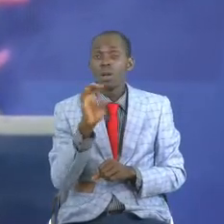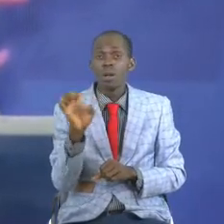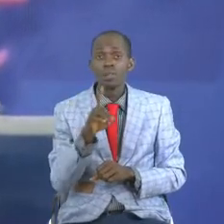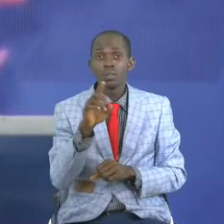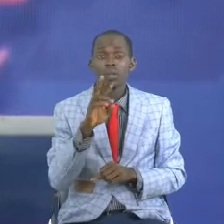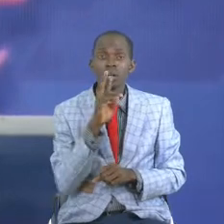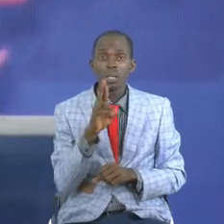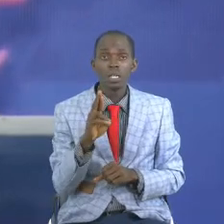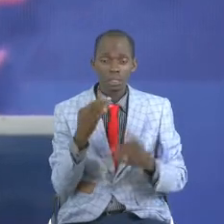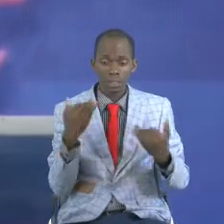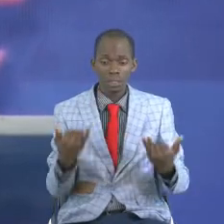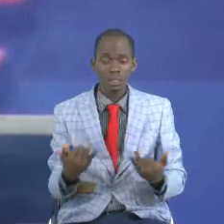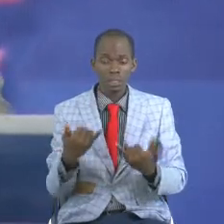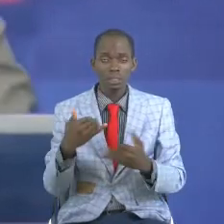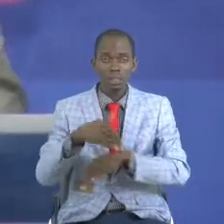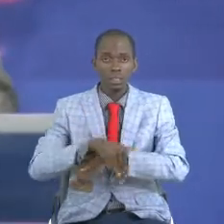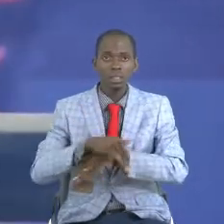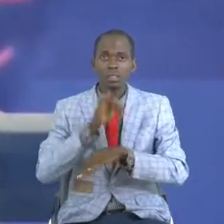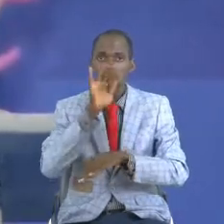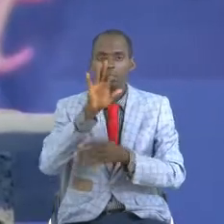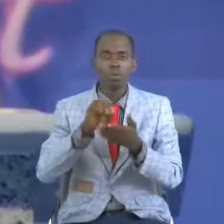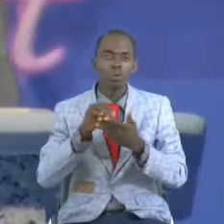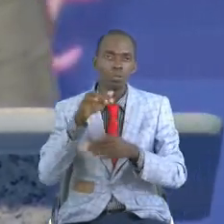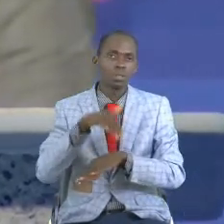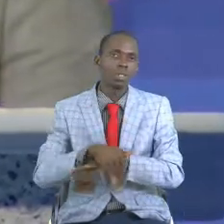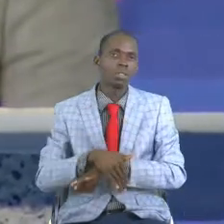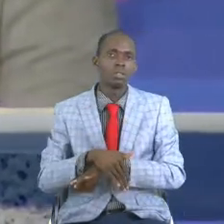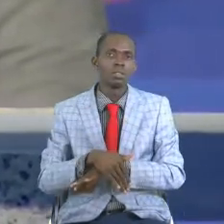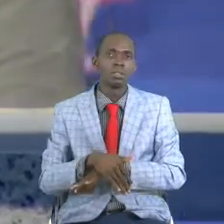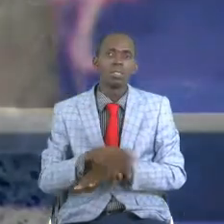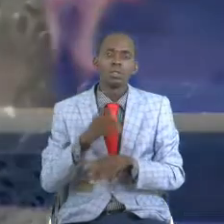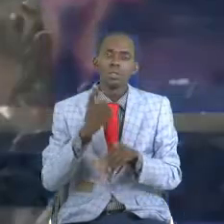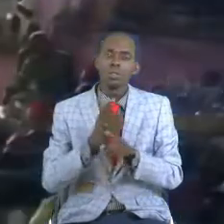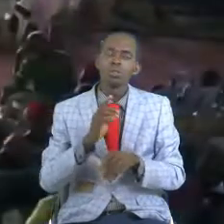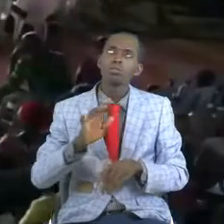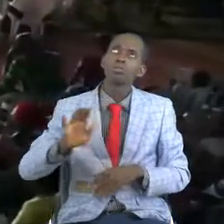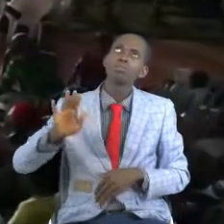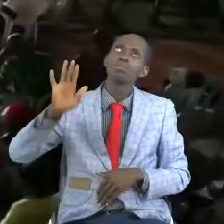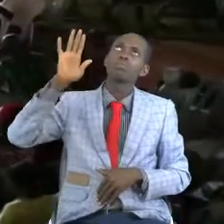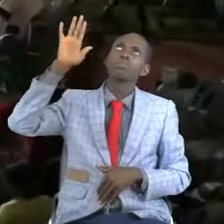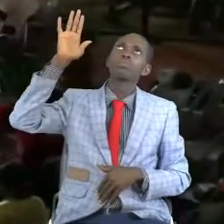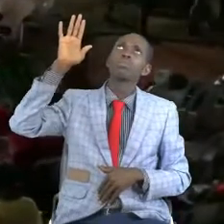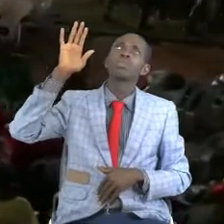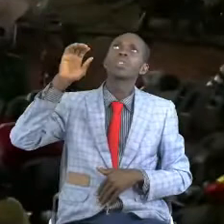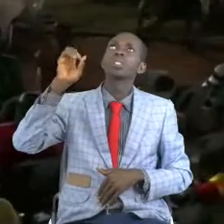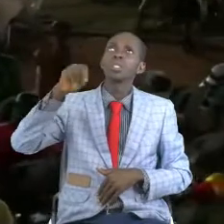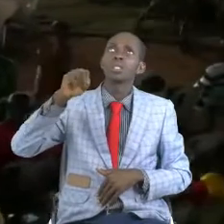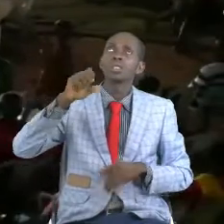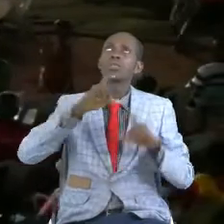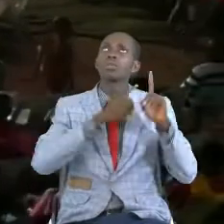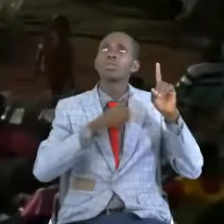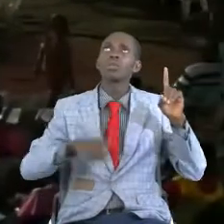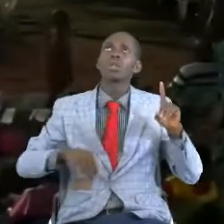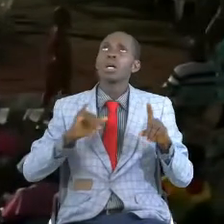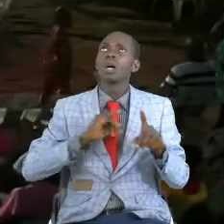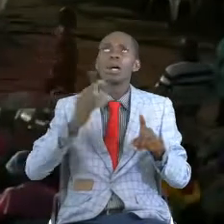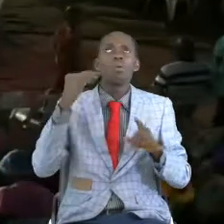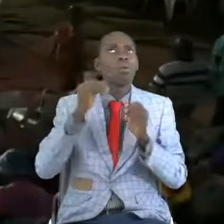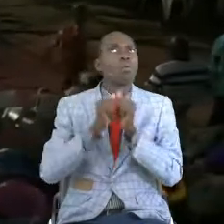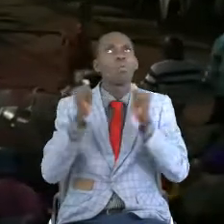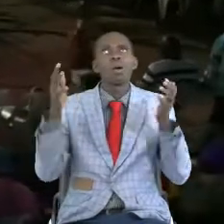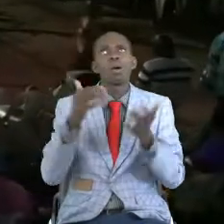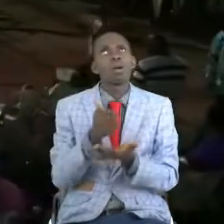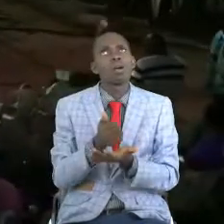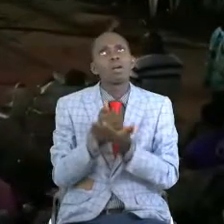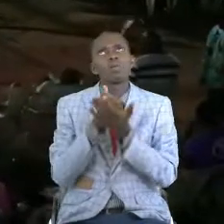like no other night. Raise up that hand and say, Lord, I was helpless. The things I wanted